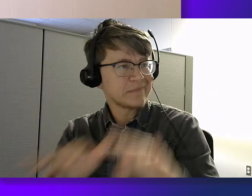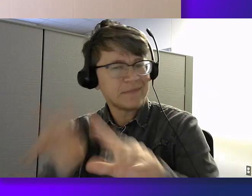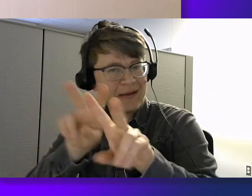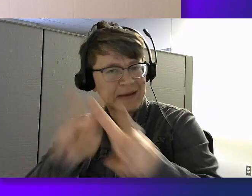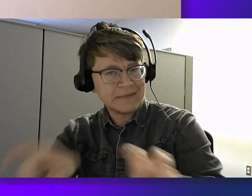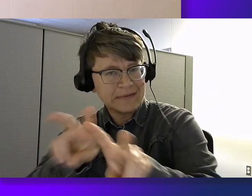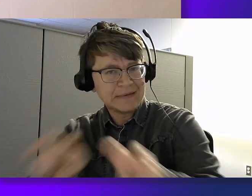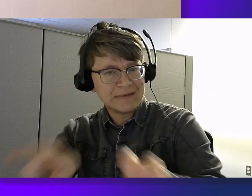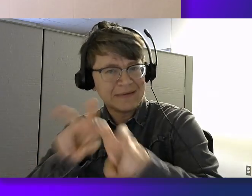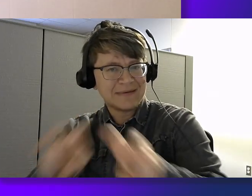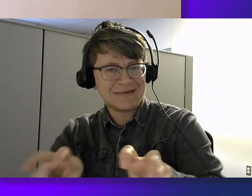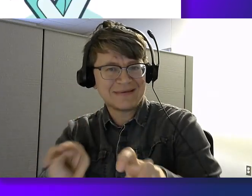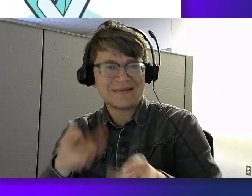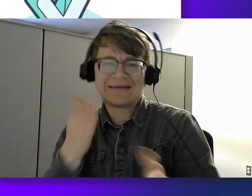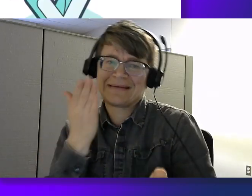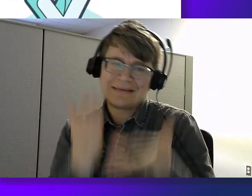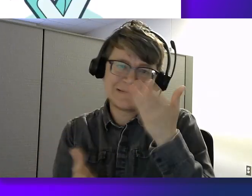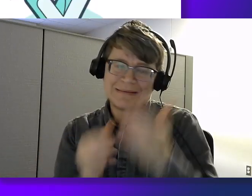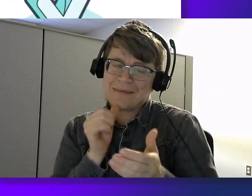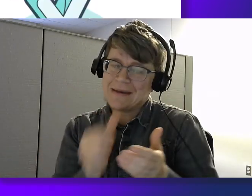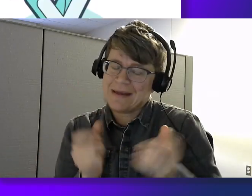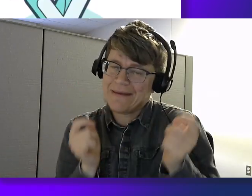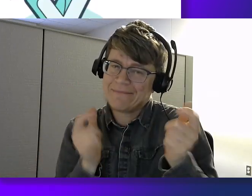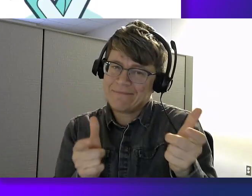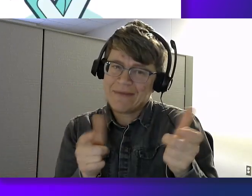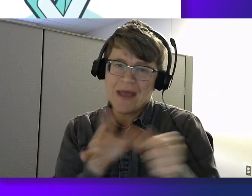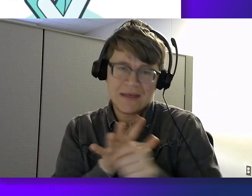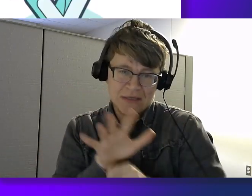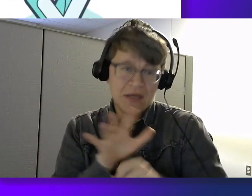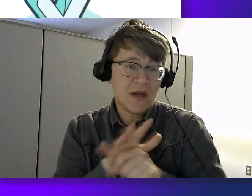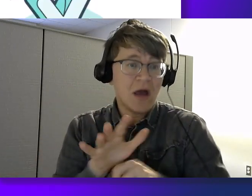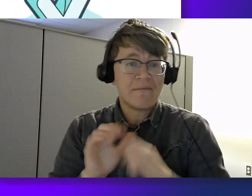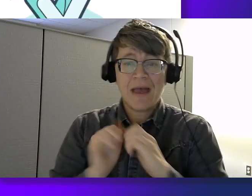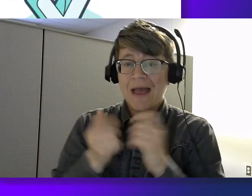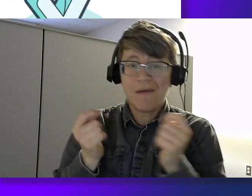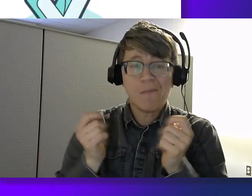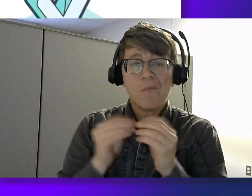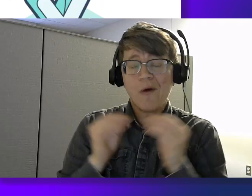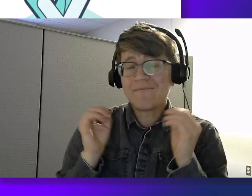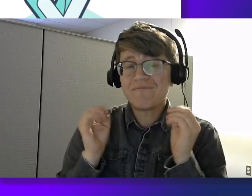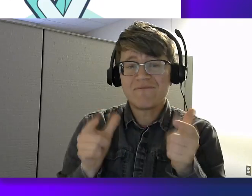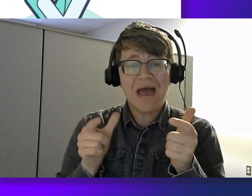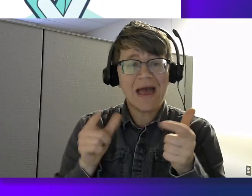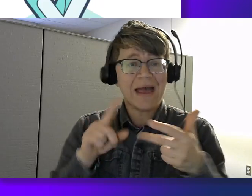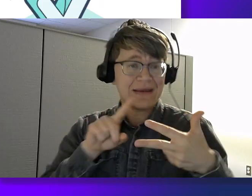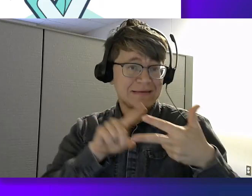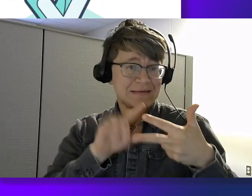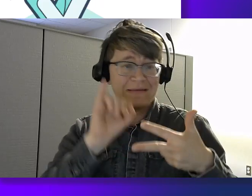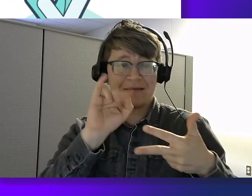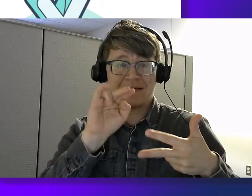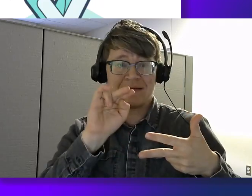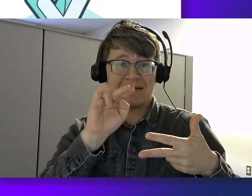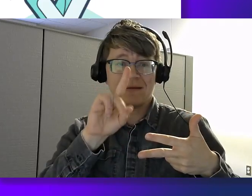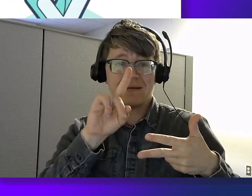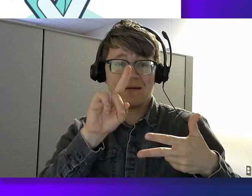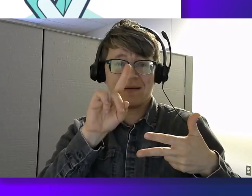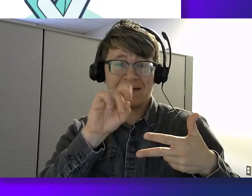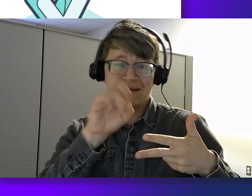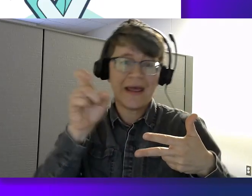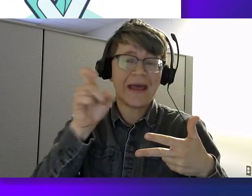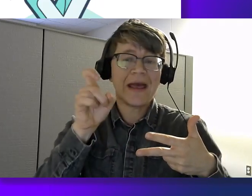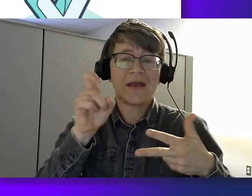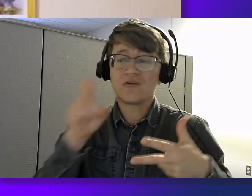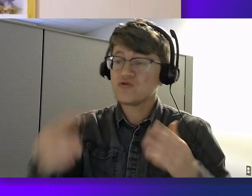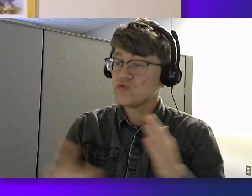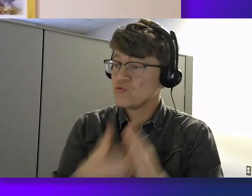pages as quickly as you'd like. To index your content the fastest way possible, you should resubmit your sitemap after publishing a new